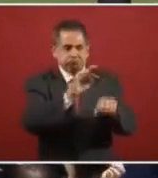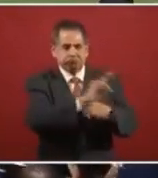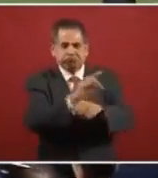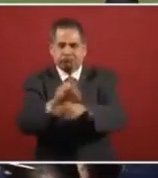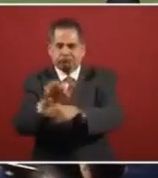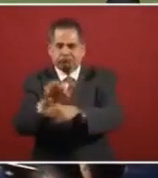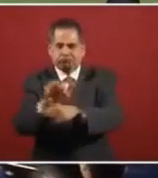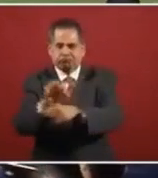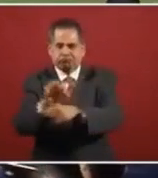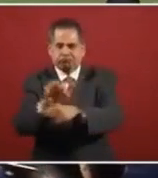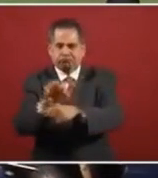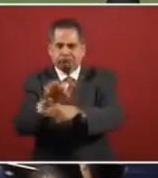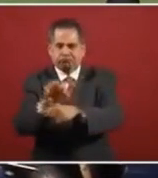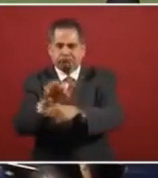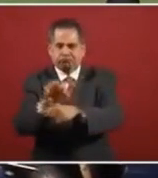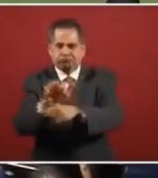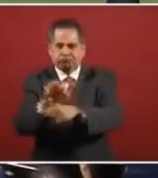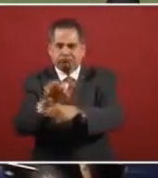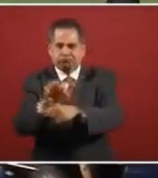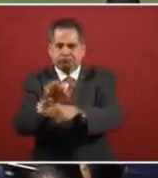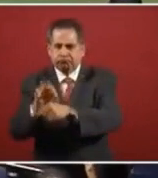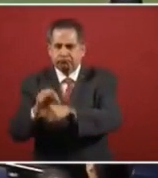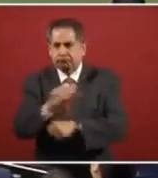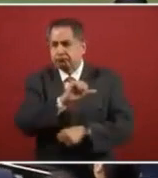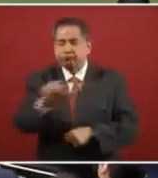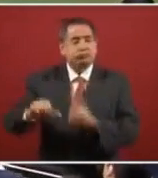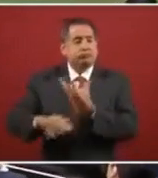of the migrants